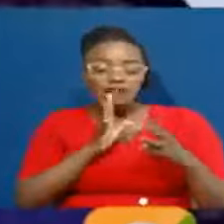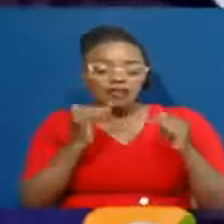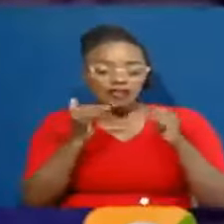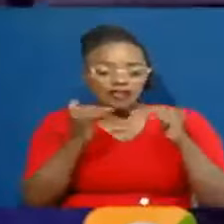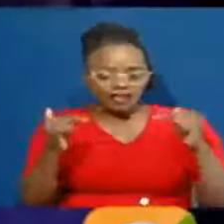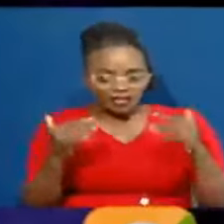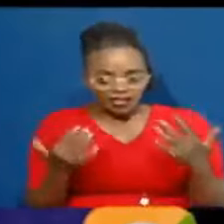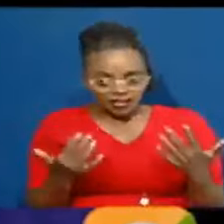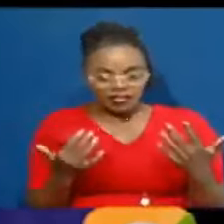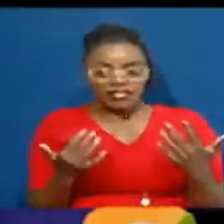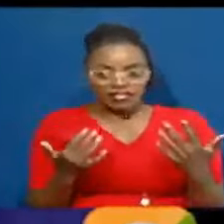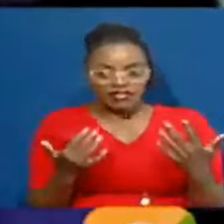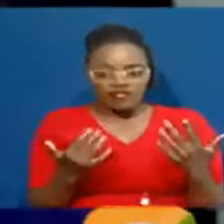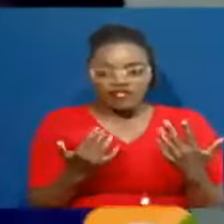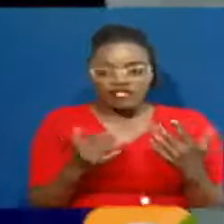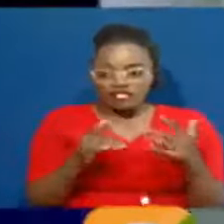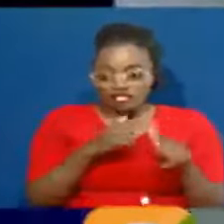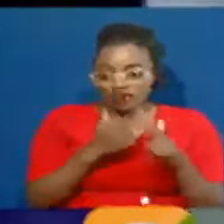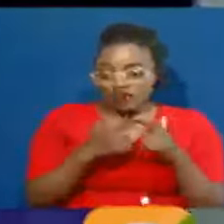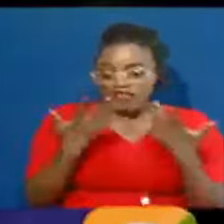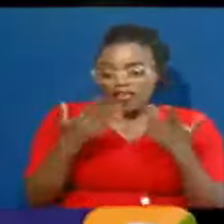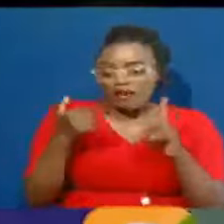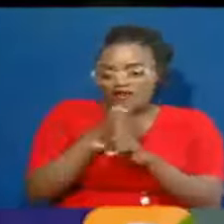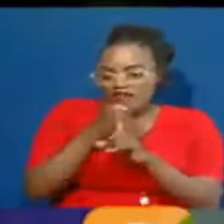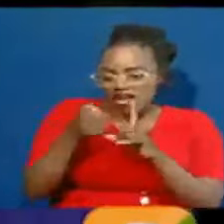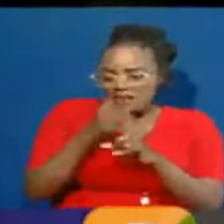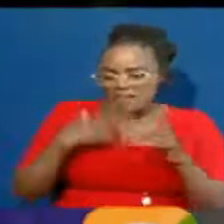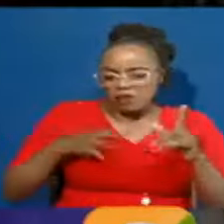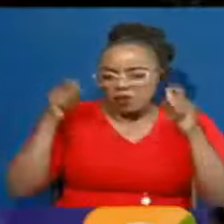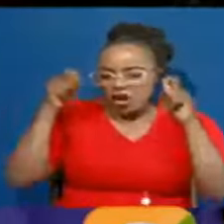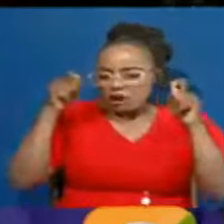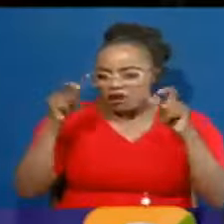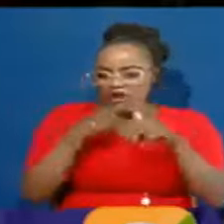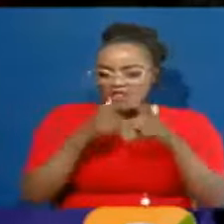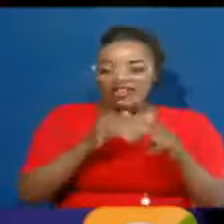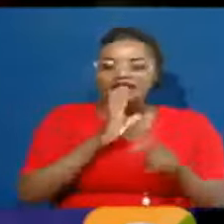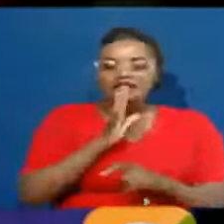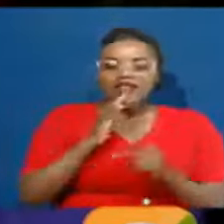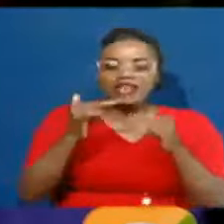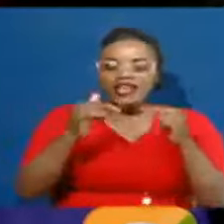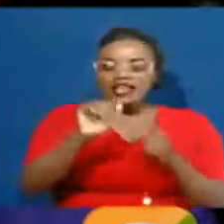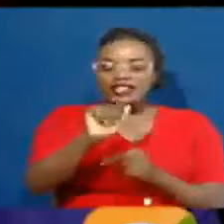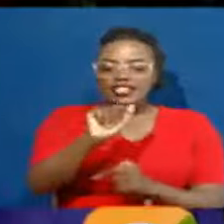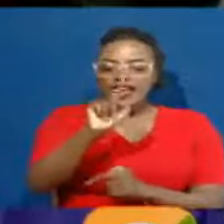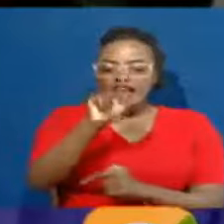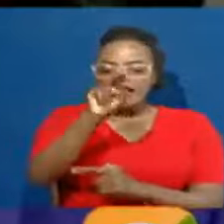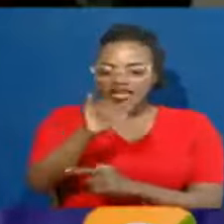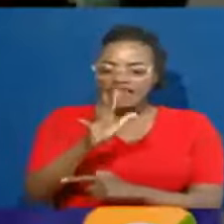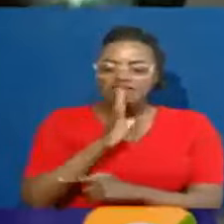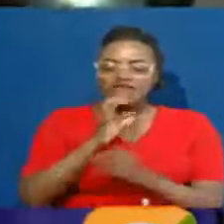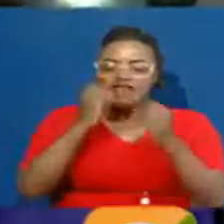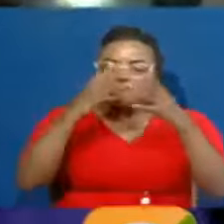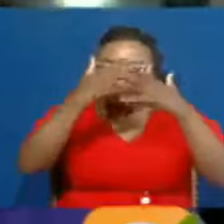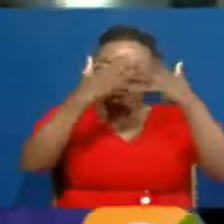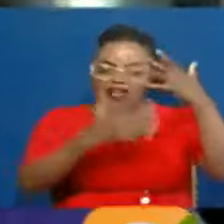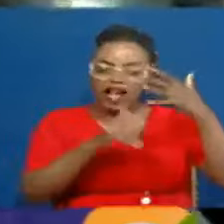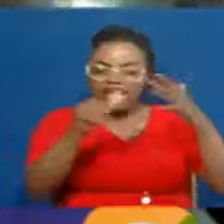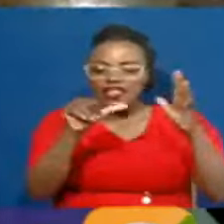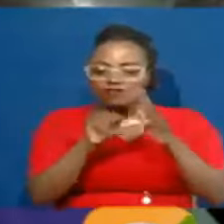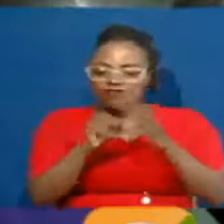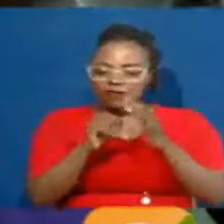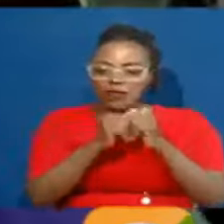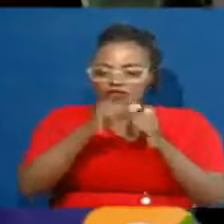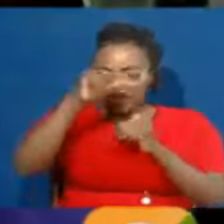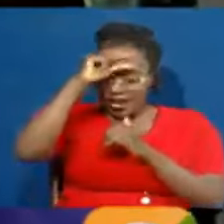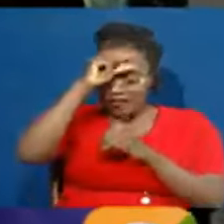about mishandling of riots, for speaking about Andani, for speaking about many other ills of this